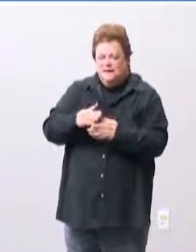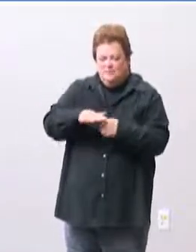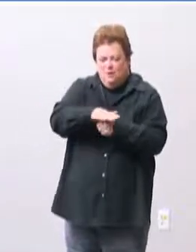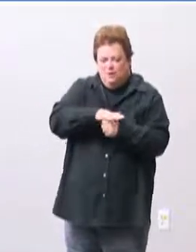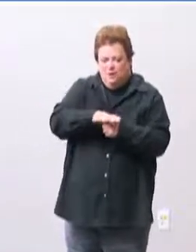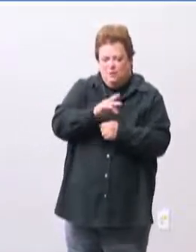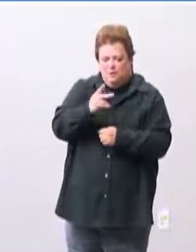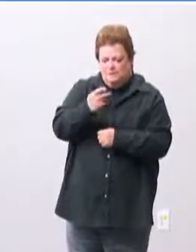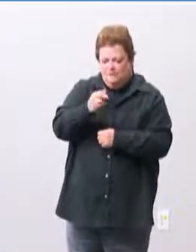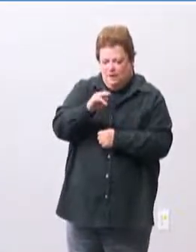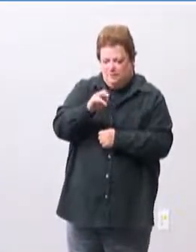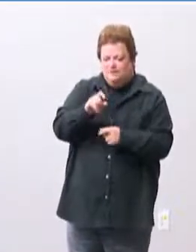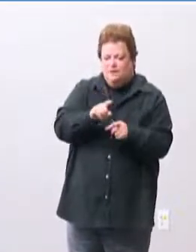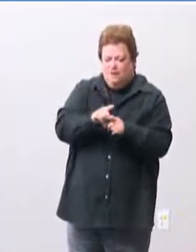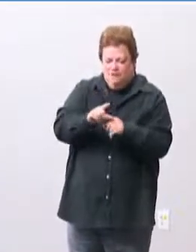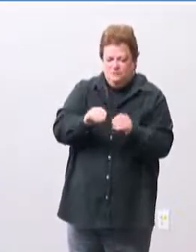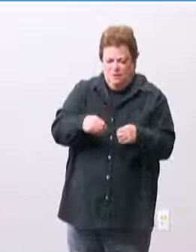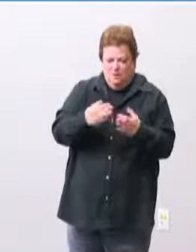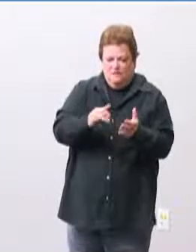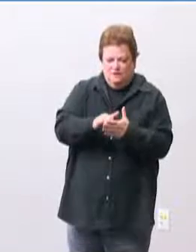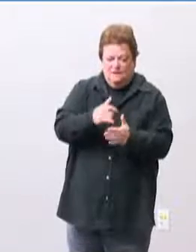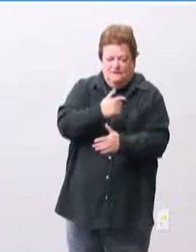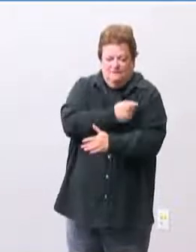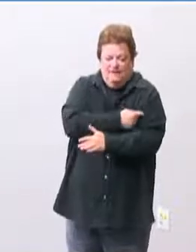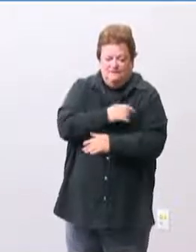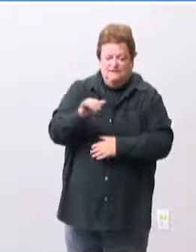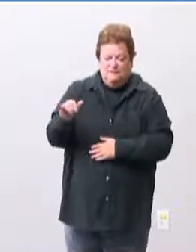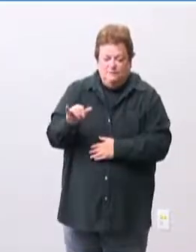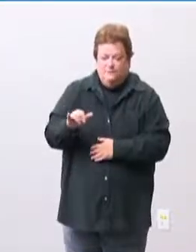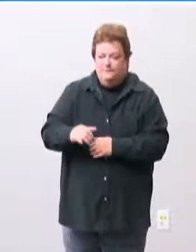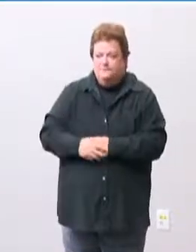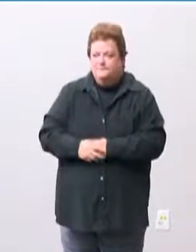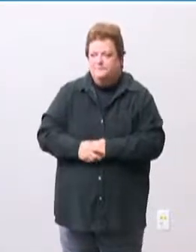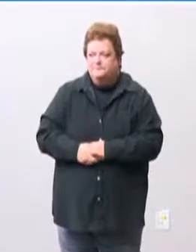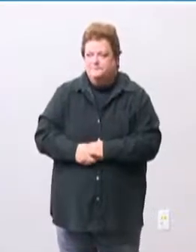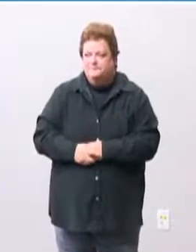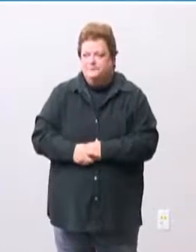are also offering the vaccine as well.